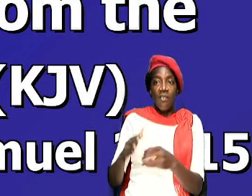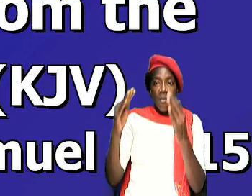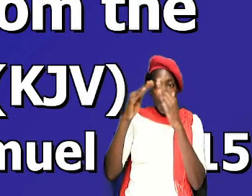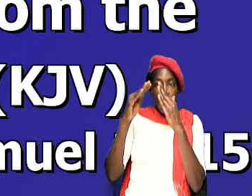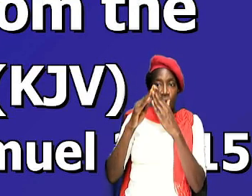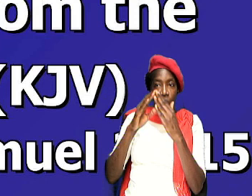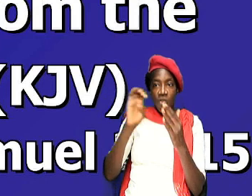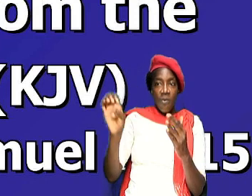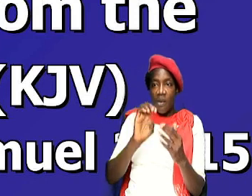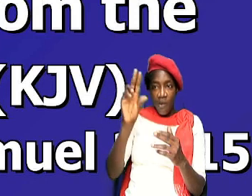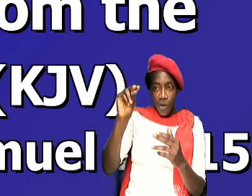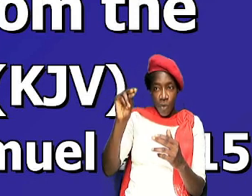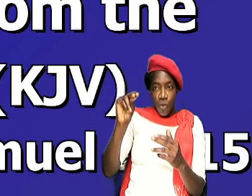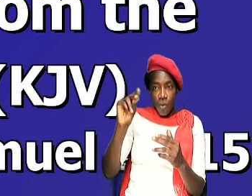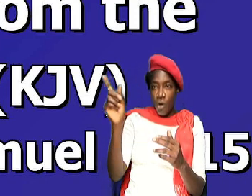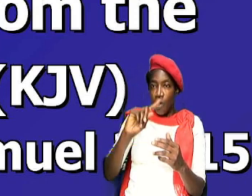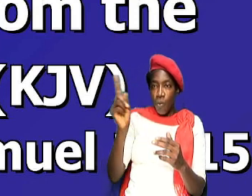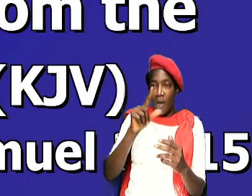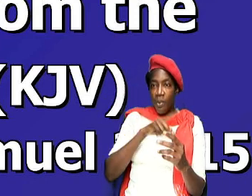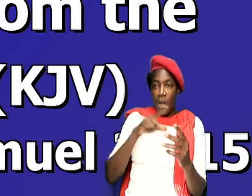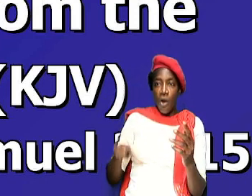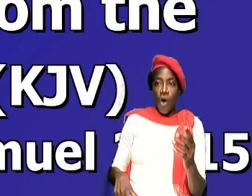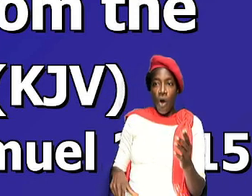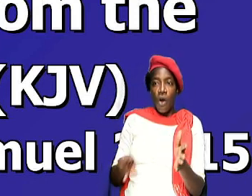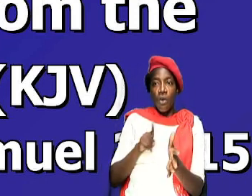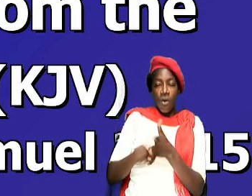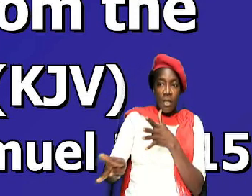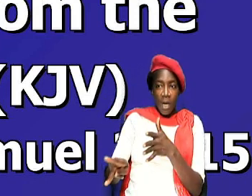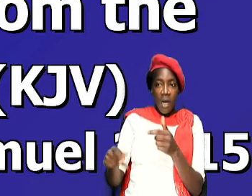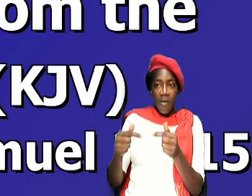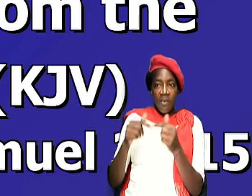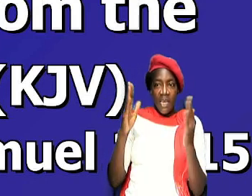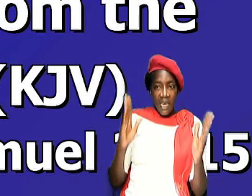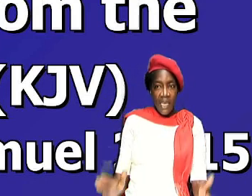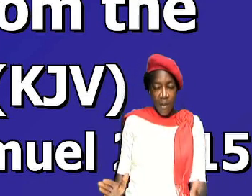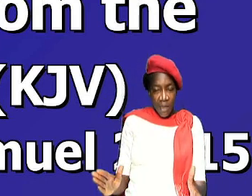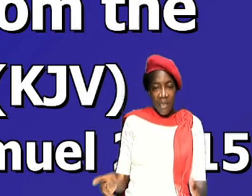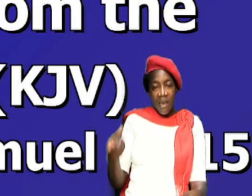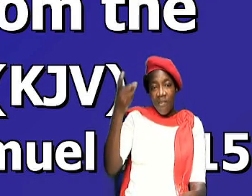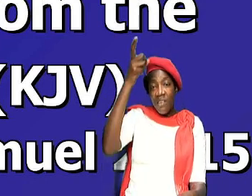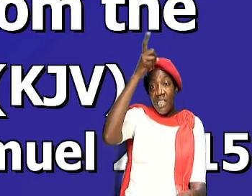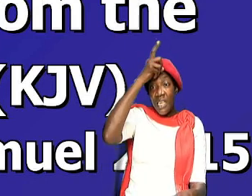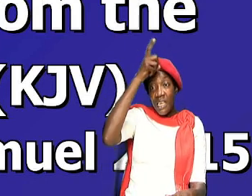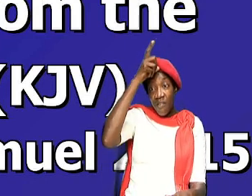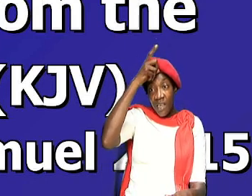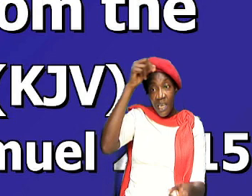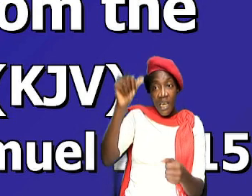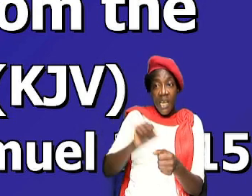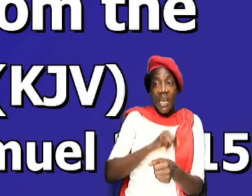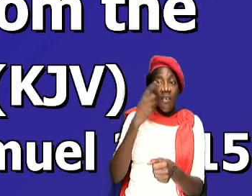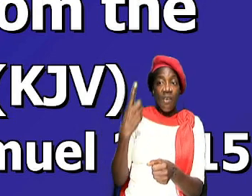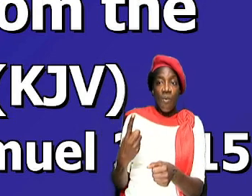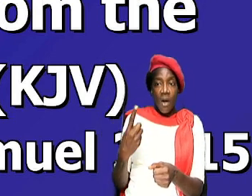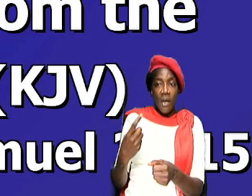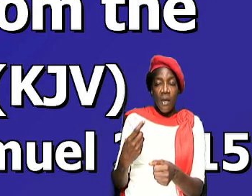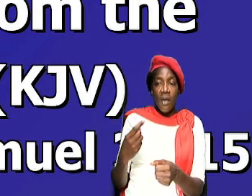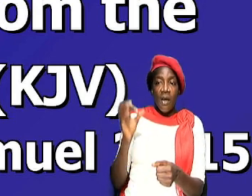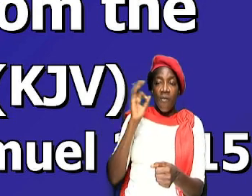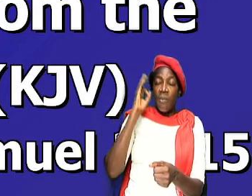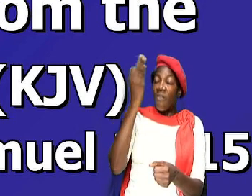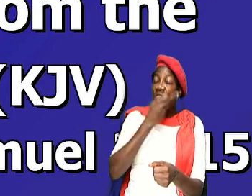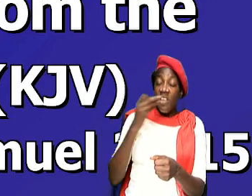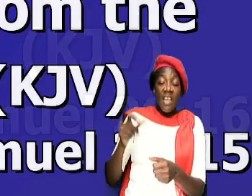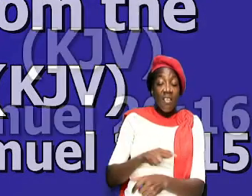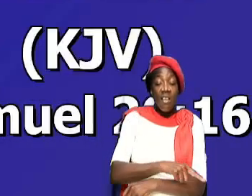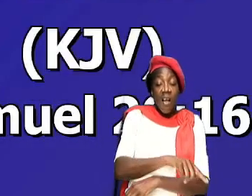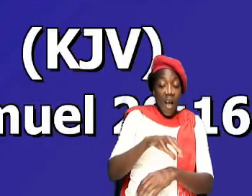forever. No, not when the Lord hath cut off the enemies of David, everyone from the face of the